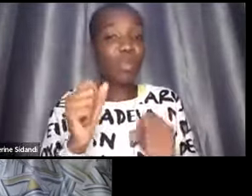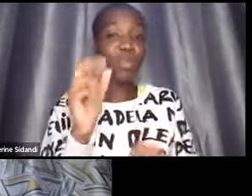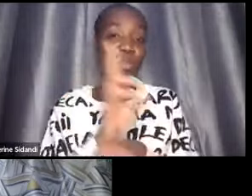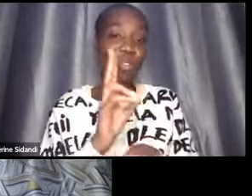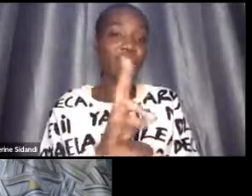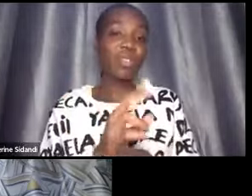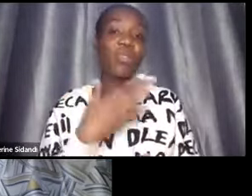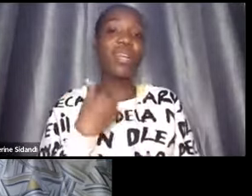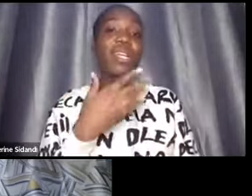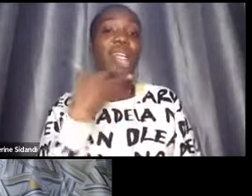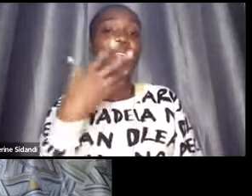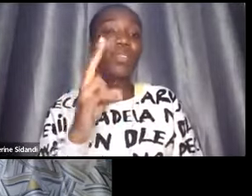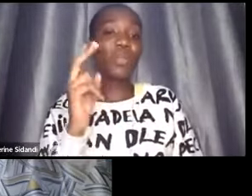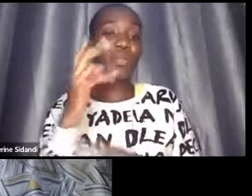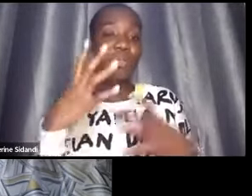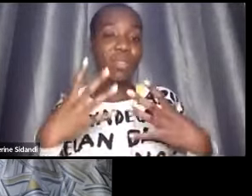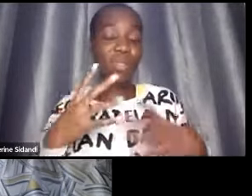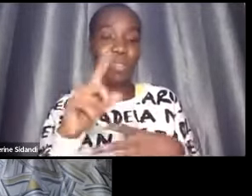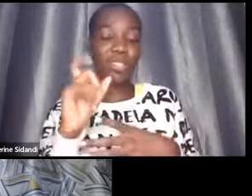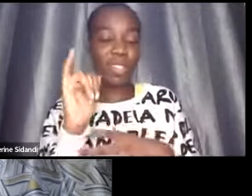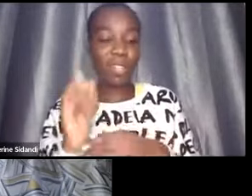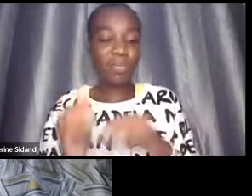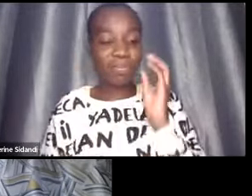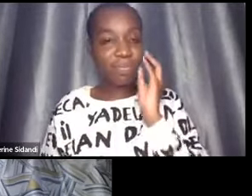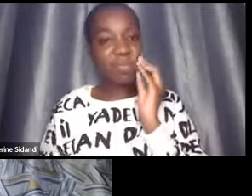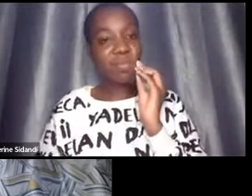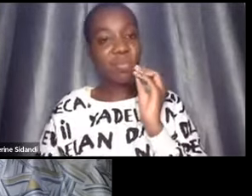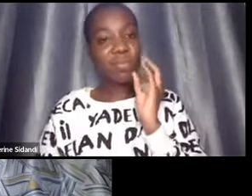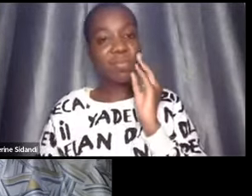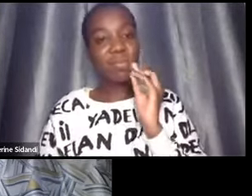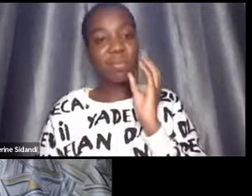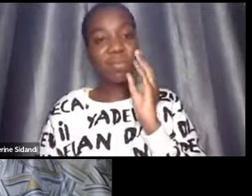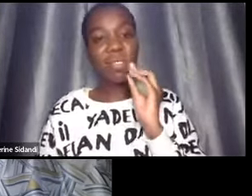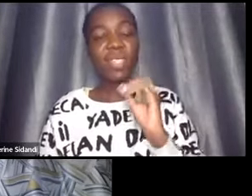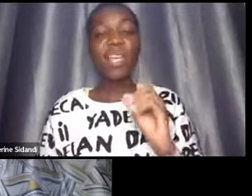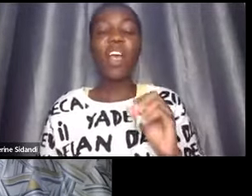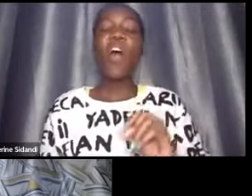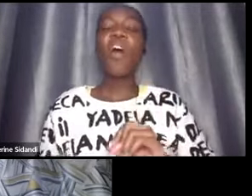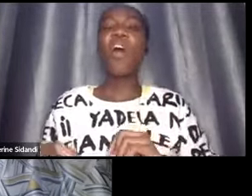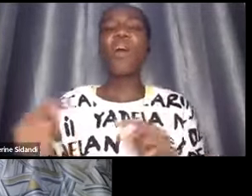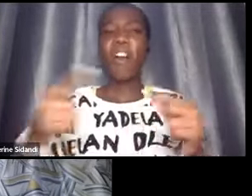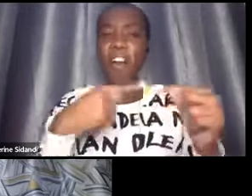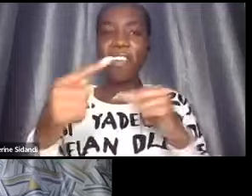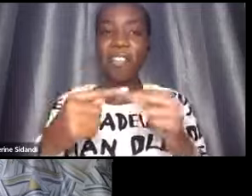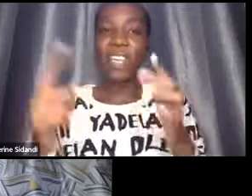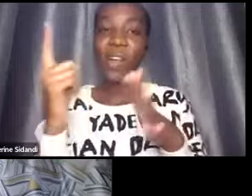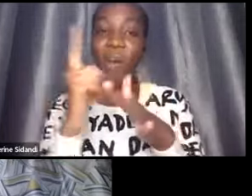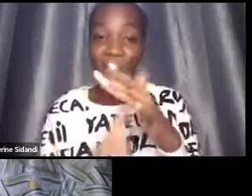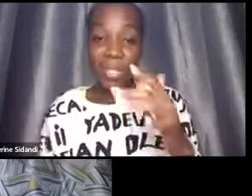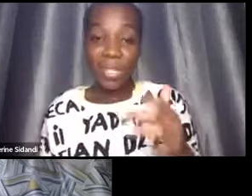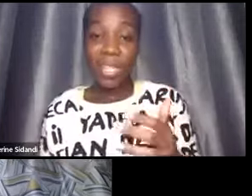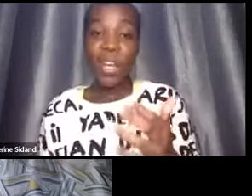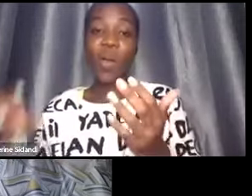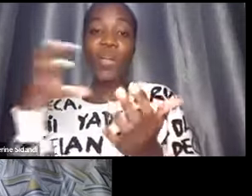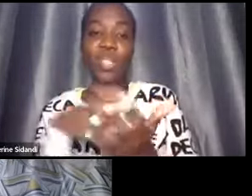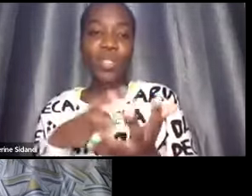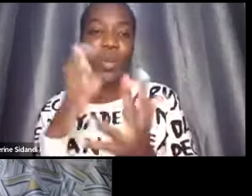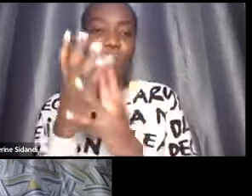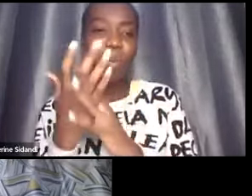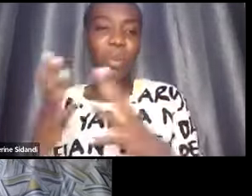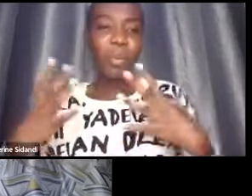The first one is, what is conflict? Conflict is a condition between people who are